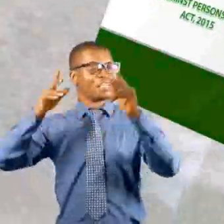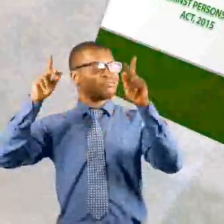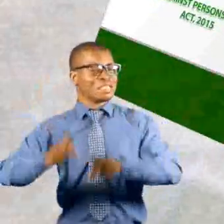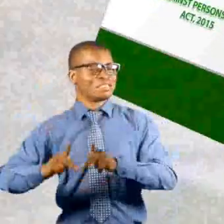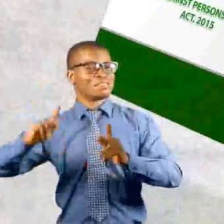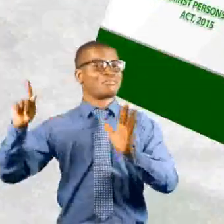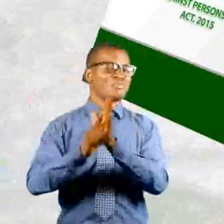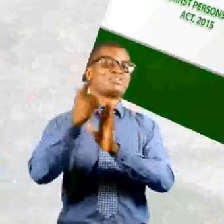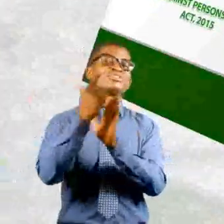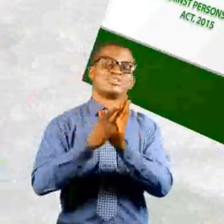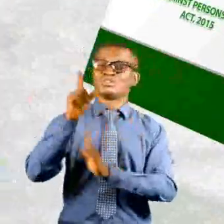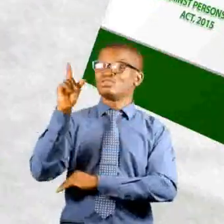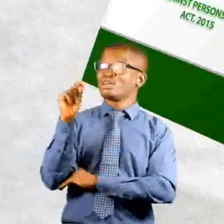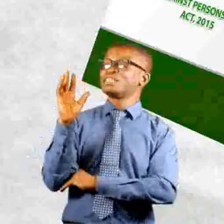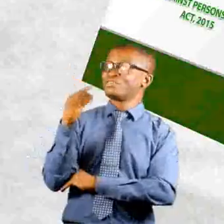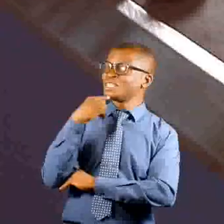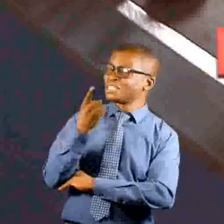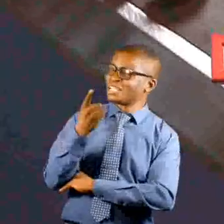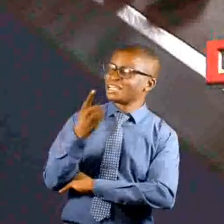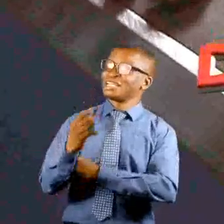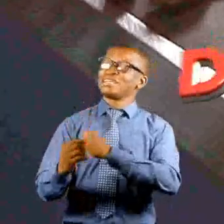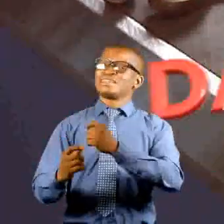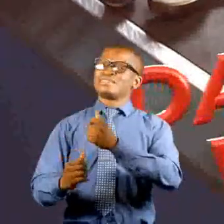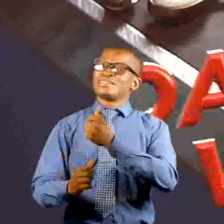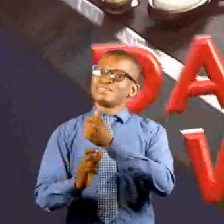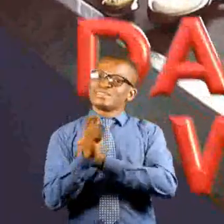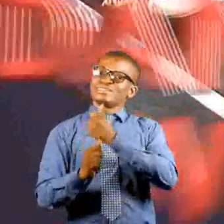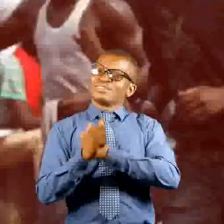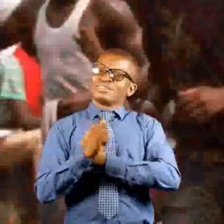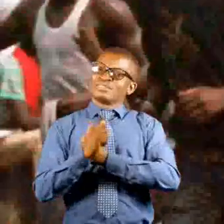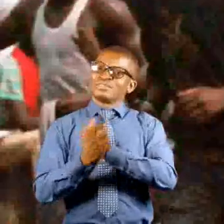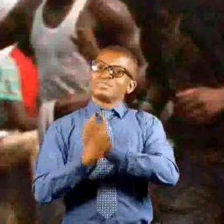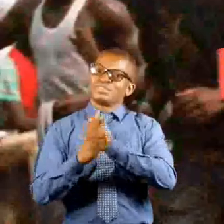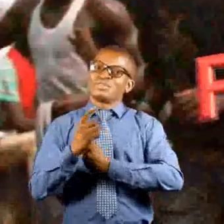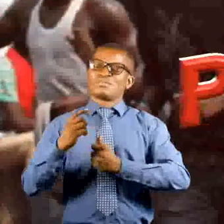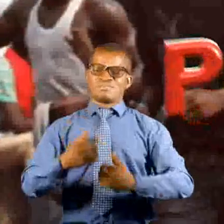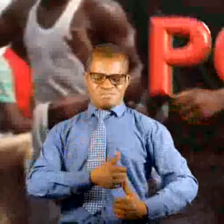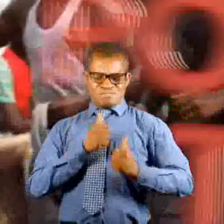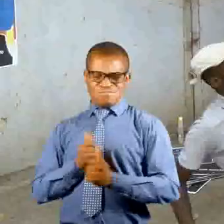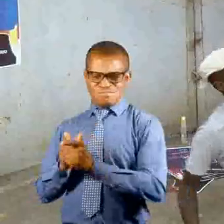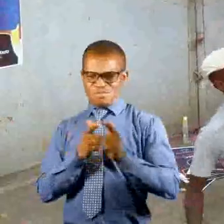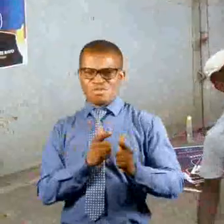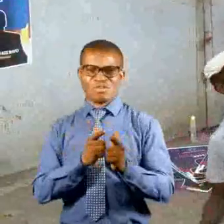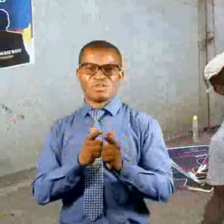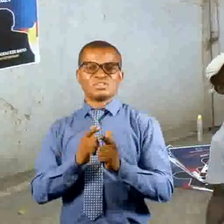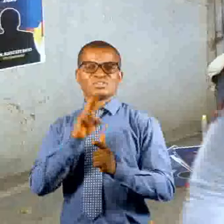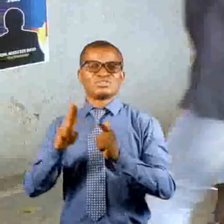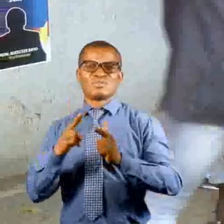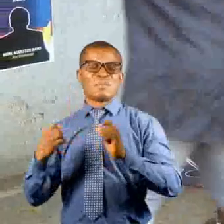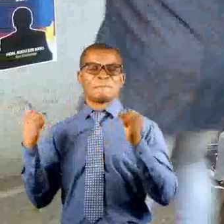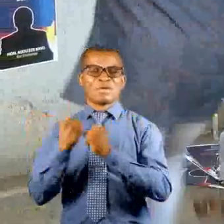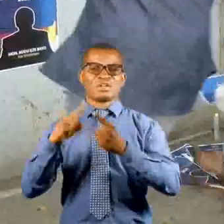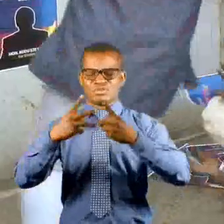Persons Prohibition Act 2015 don't talk, we say, to carry dangerous weapon or send thugs or any use of power and